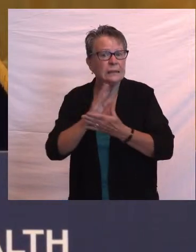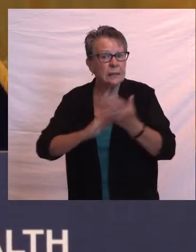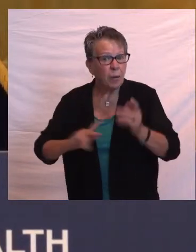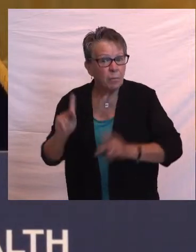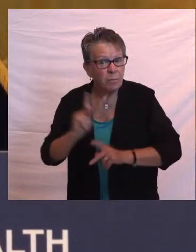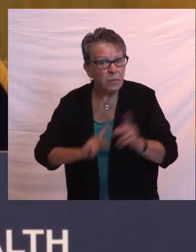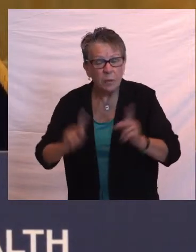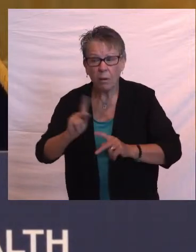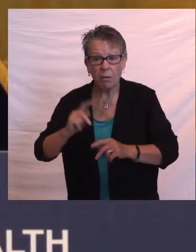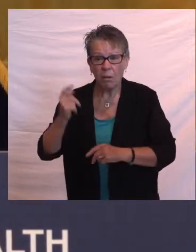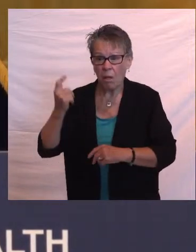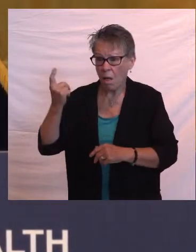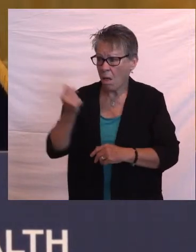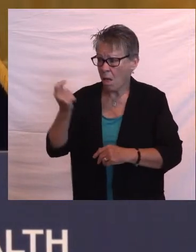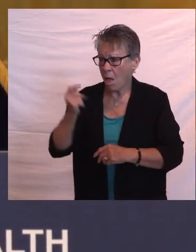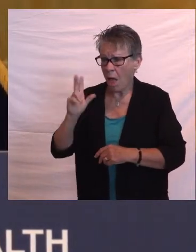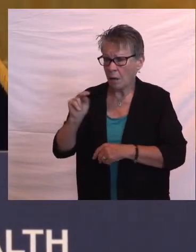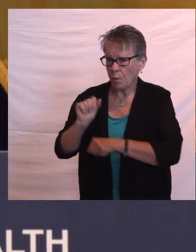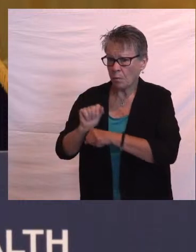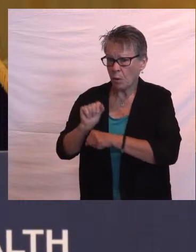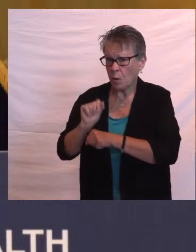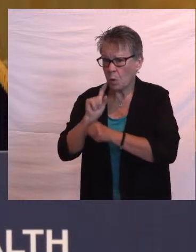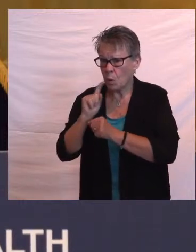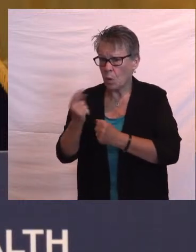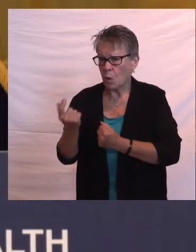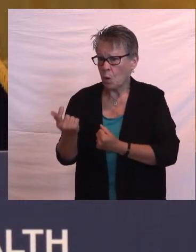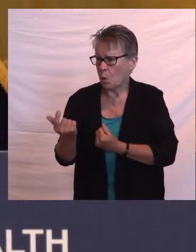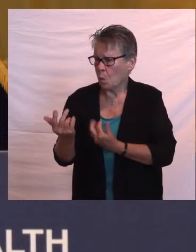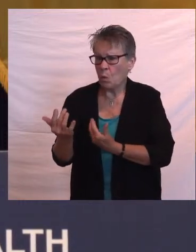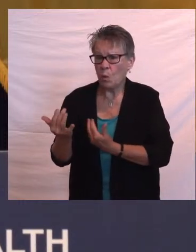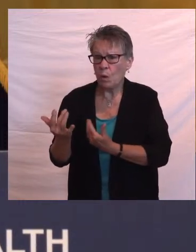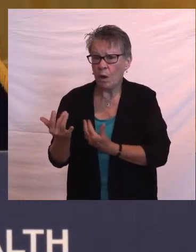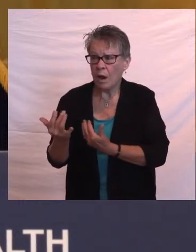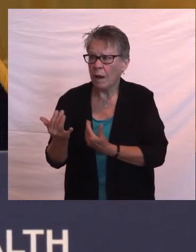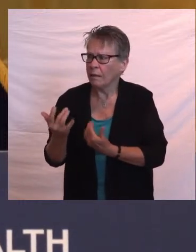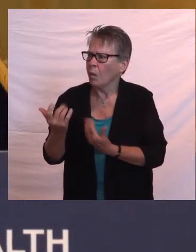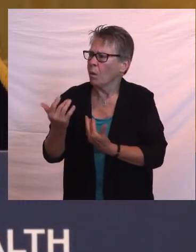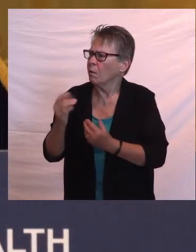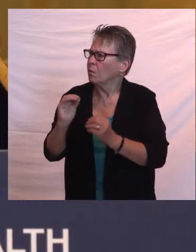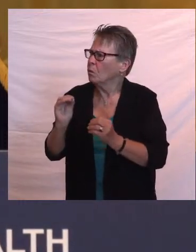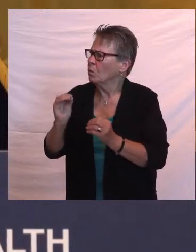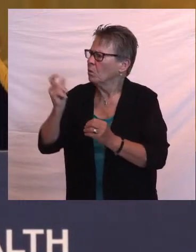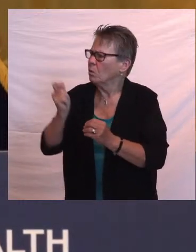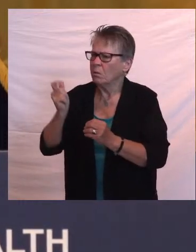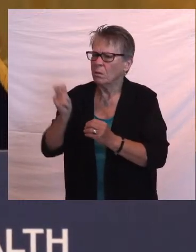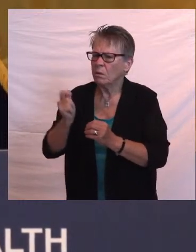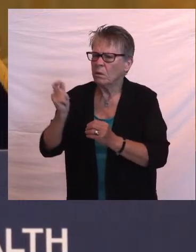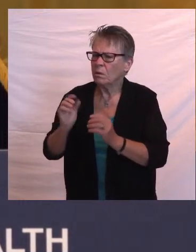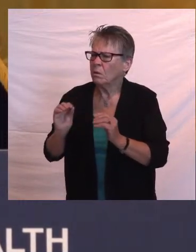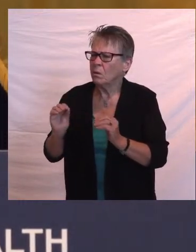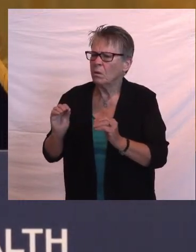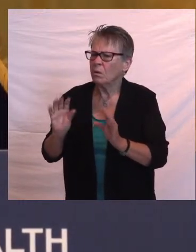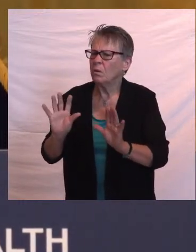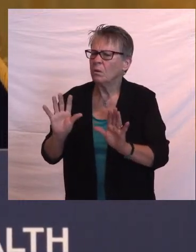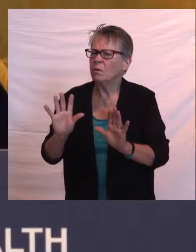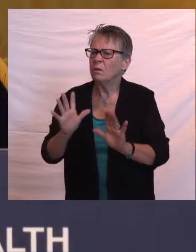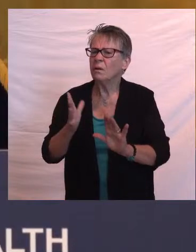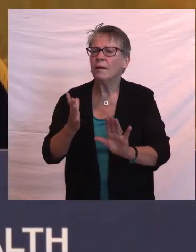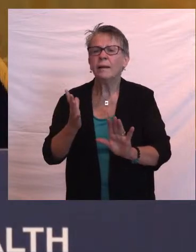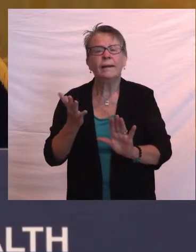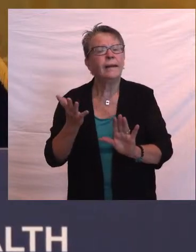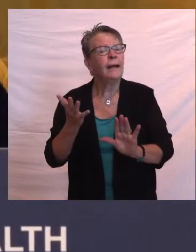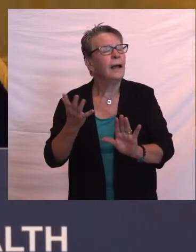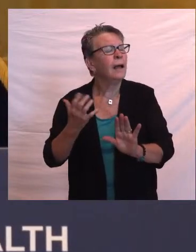would put our state's record up against any in the country. Pat, the law enforcement, I don't think we're immune to